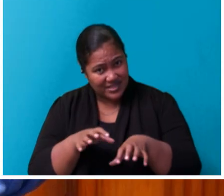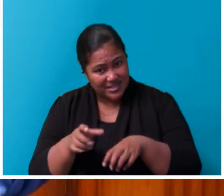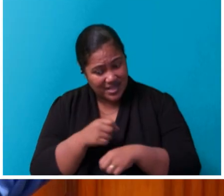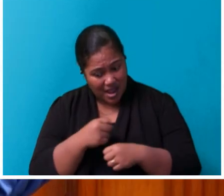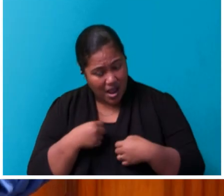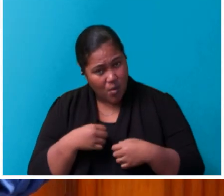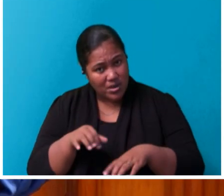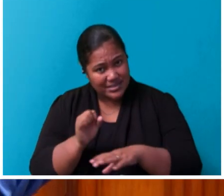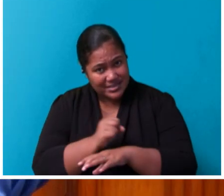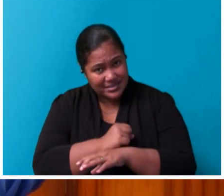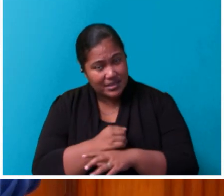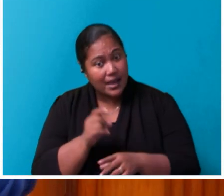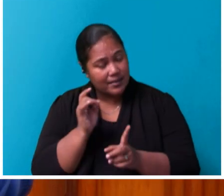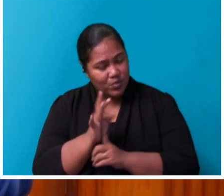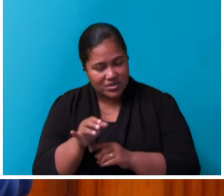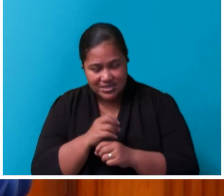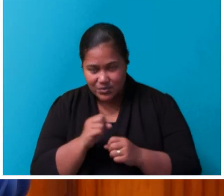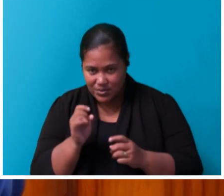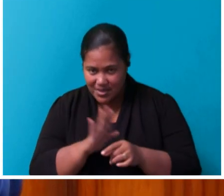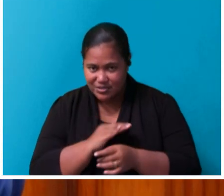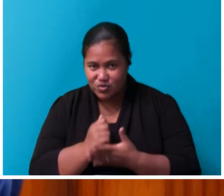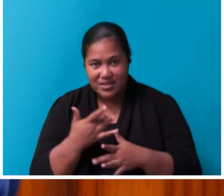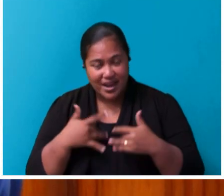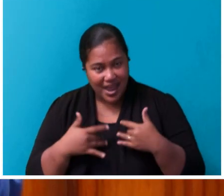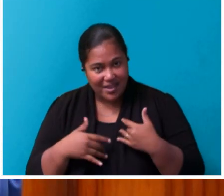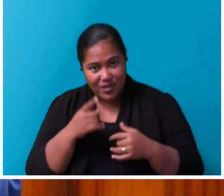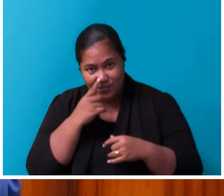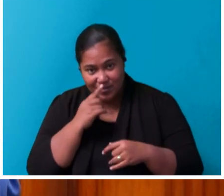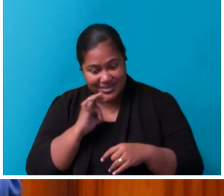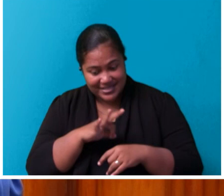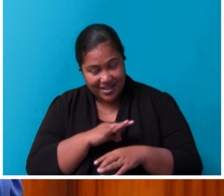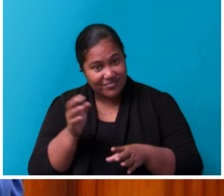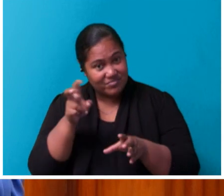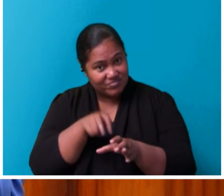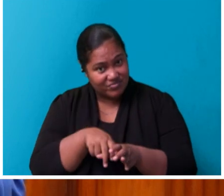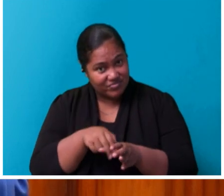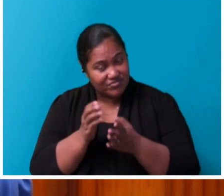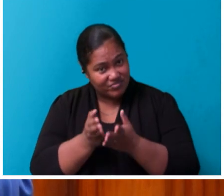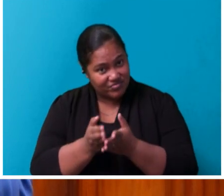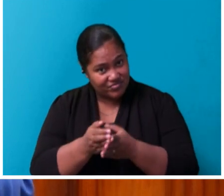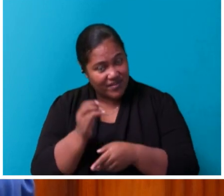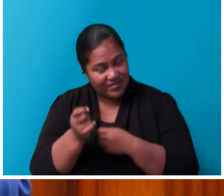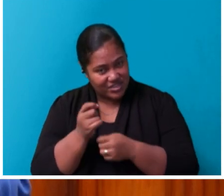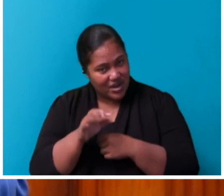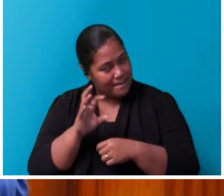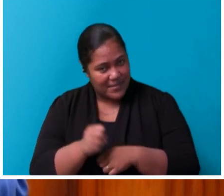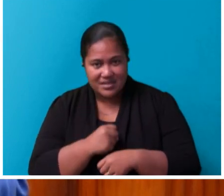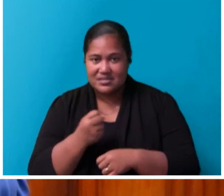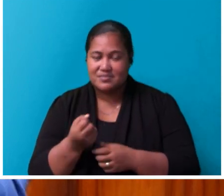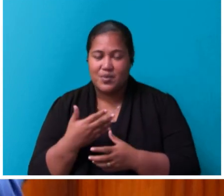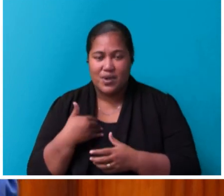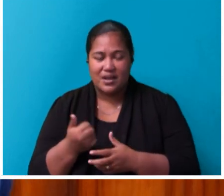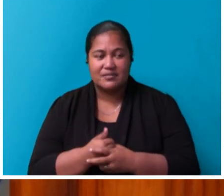it is important that we ensure that the lives of crew on board fishing vessels are well looked after. As a nation